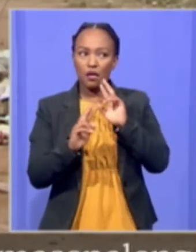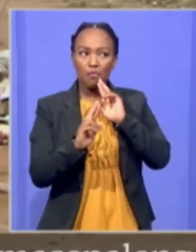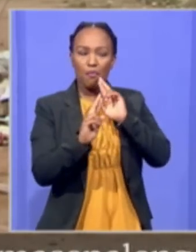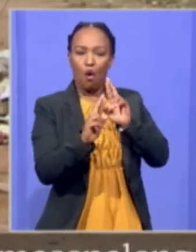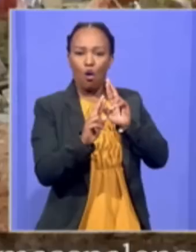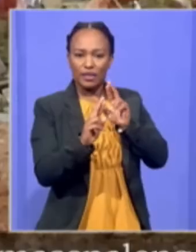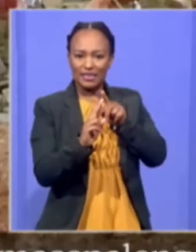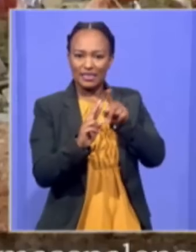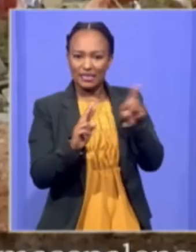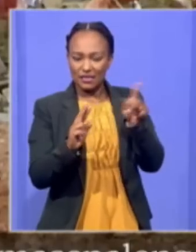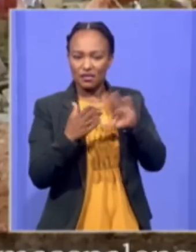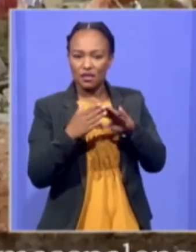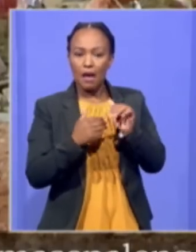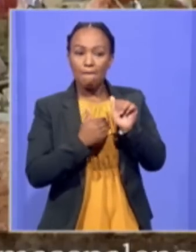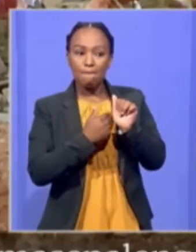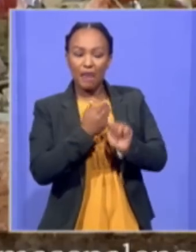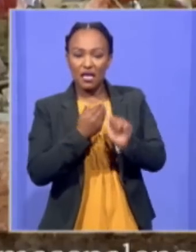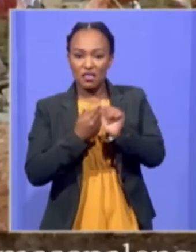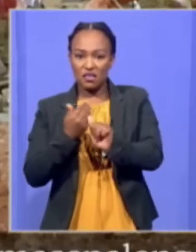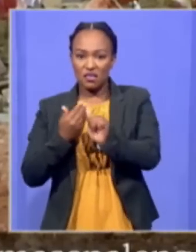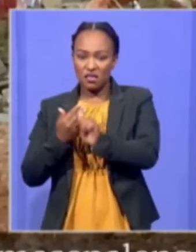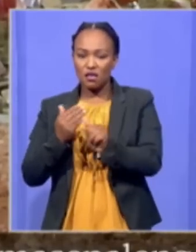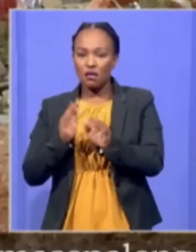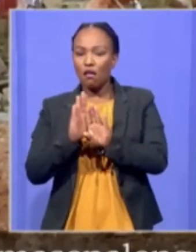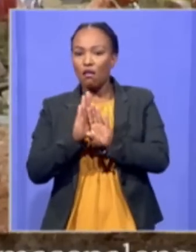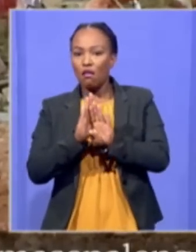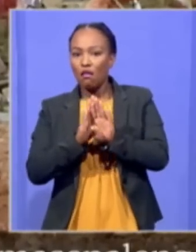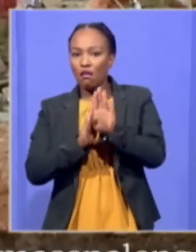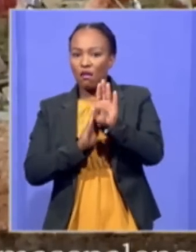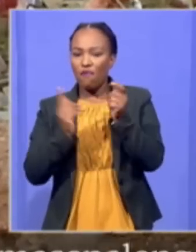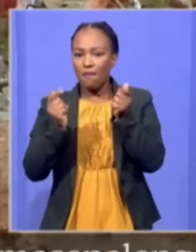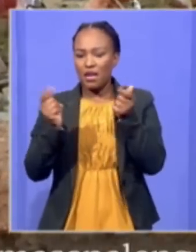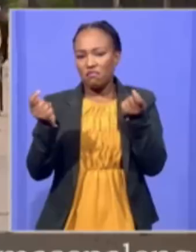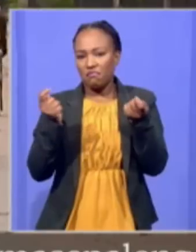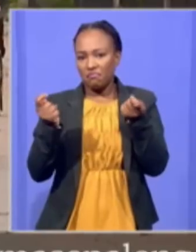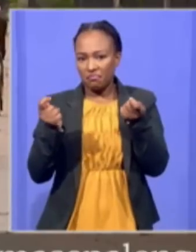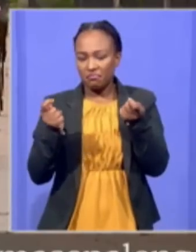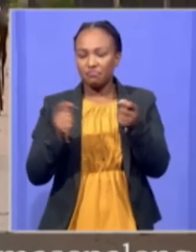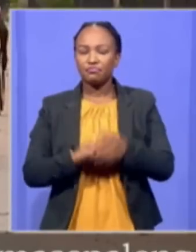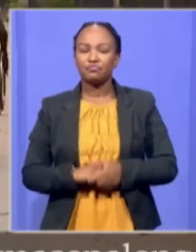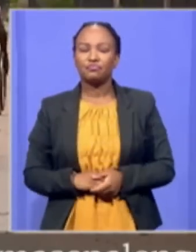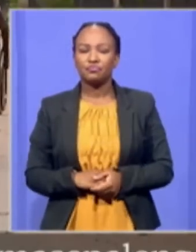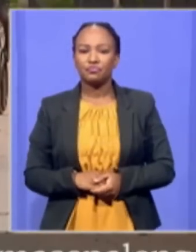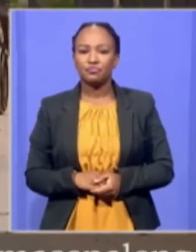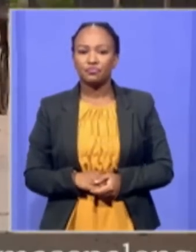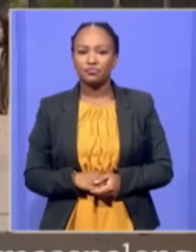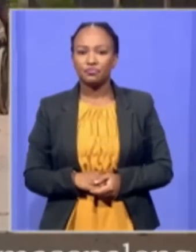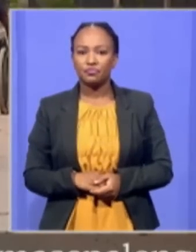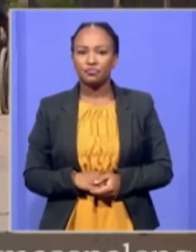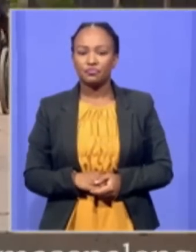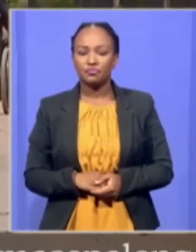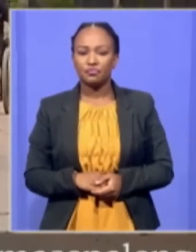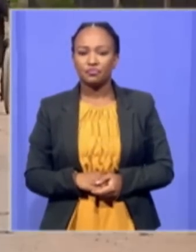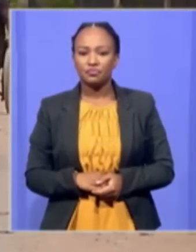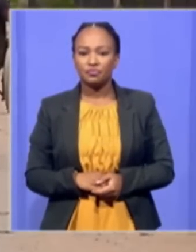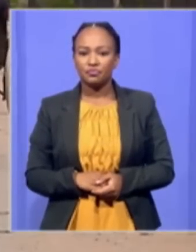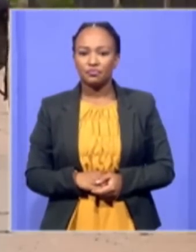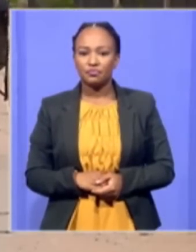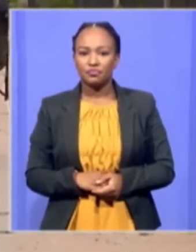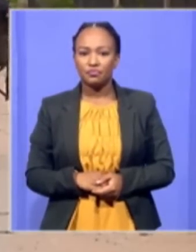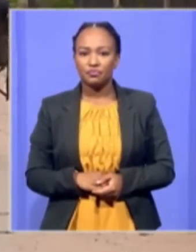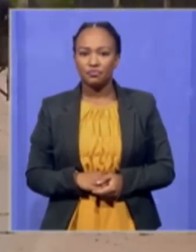le lefapha kgwedi le kgwedi ka ntlafatso ya tsamaiso tabeng tsa ditjhelete. Thabiso Khadebe, ditaba tsa SABC